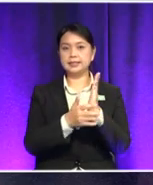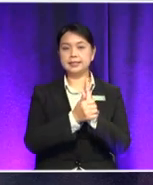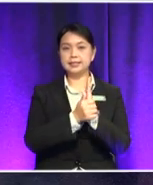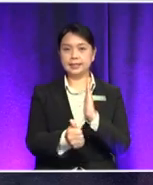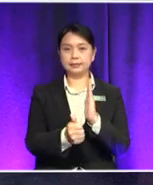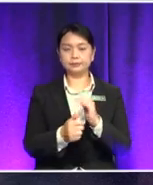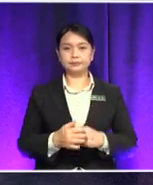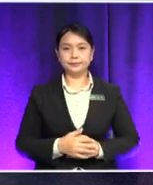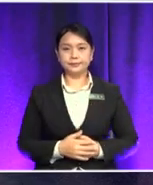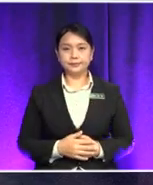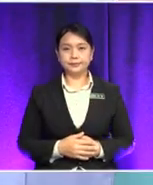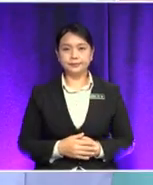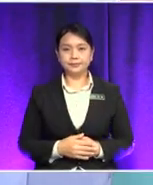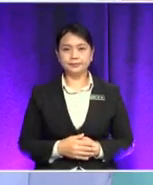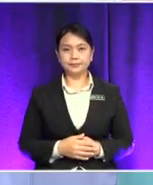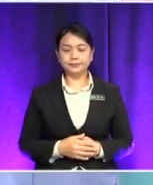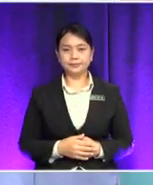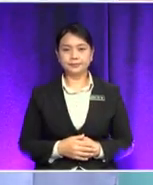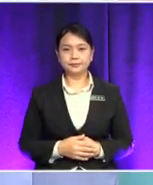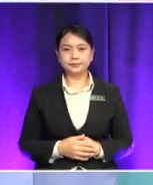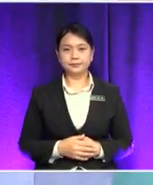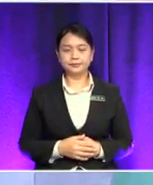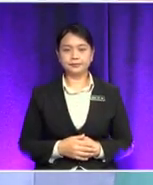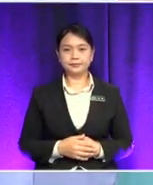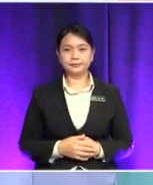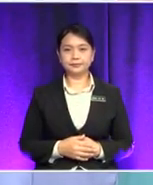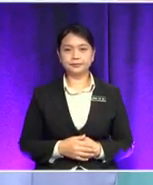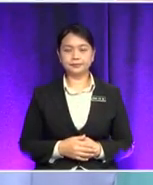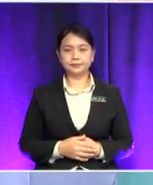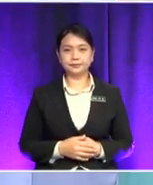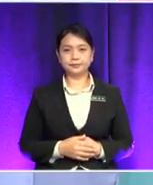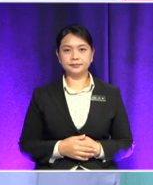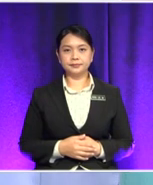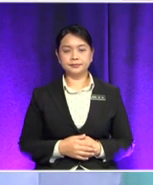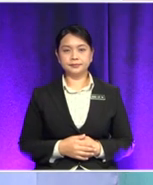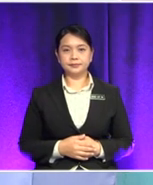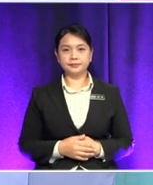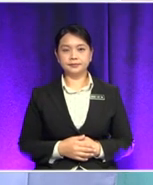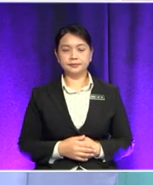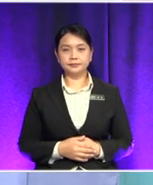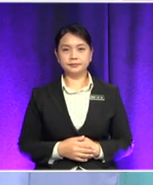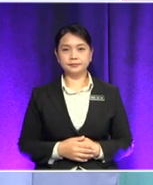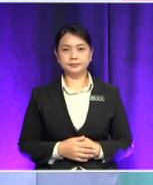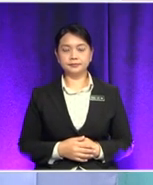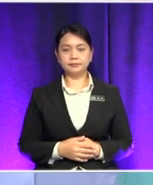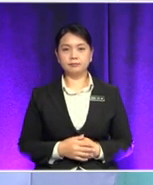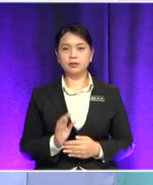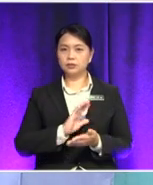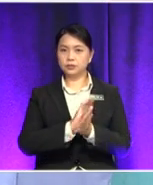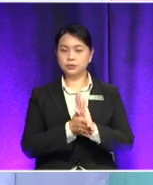everyone are preparing themselves for the examination, right? So we have to touch a bit about this so you